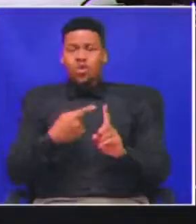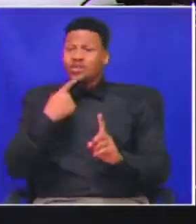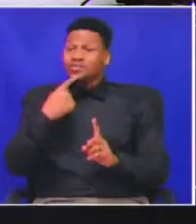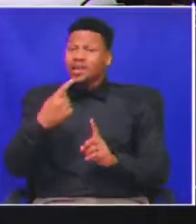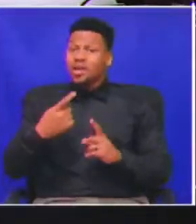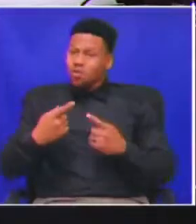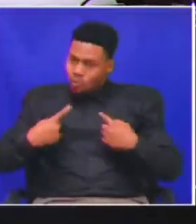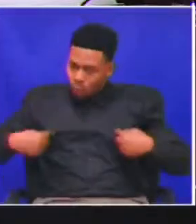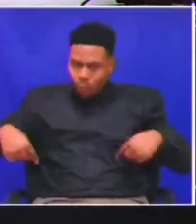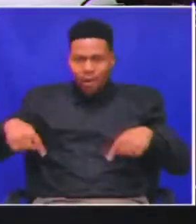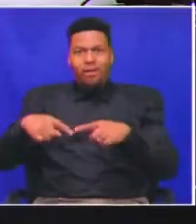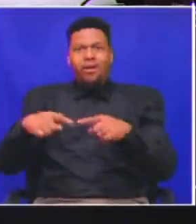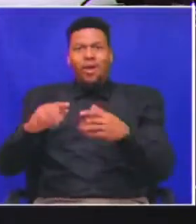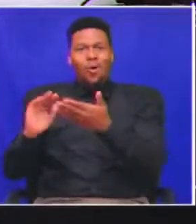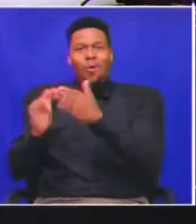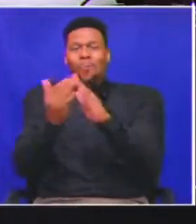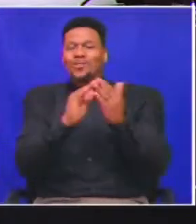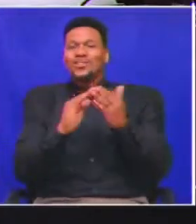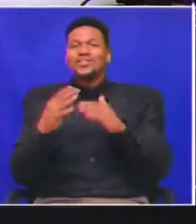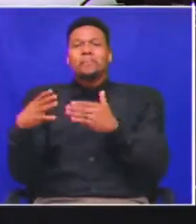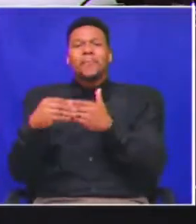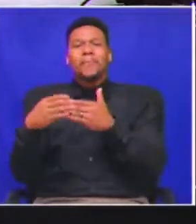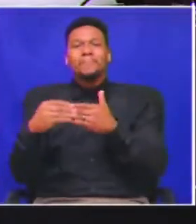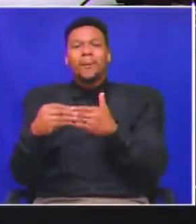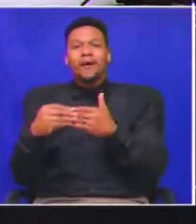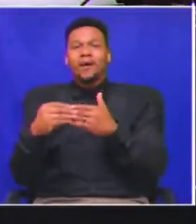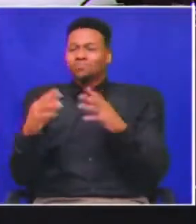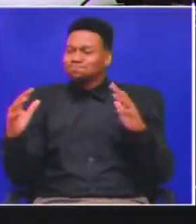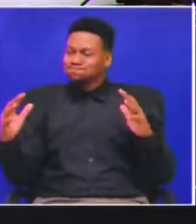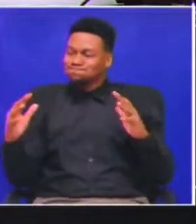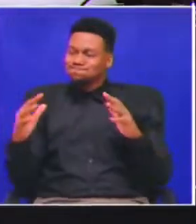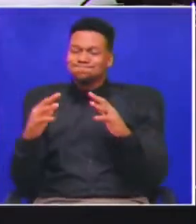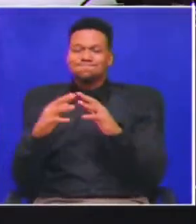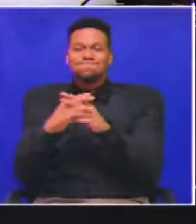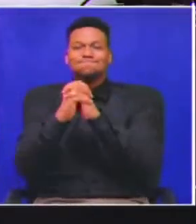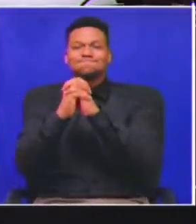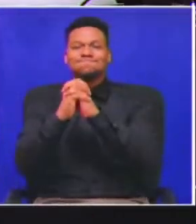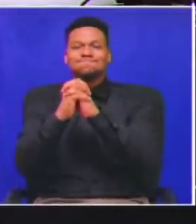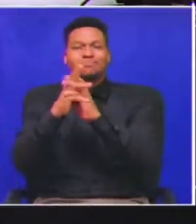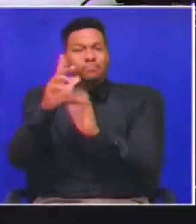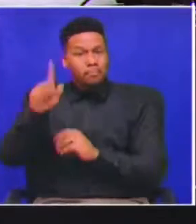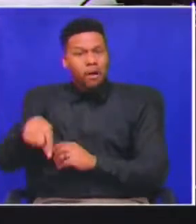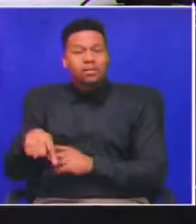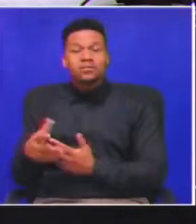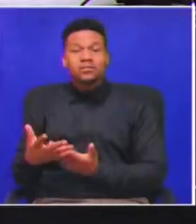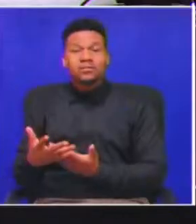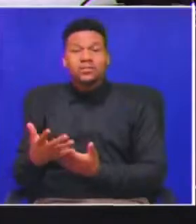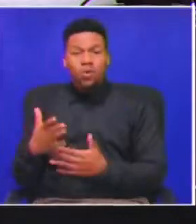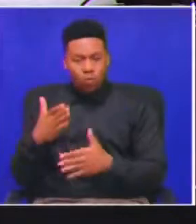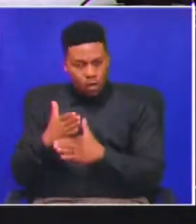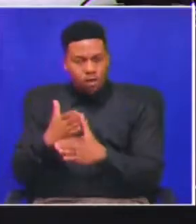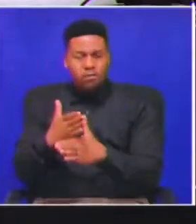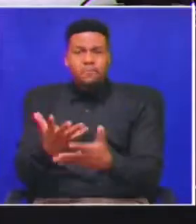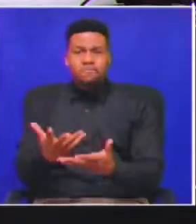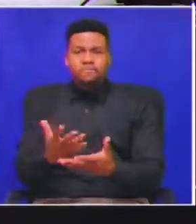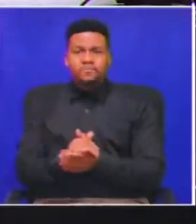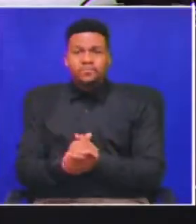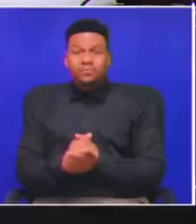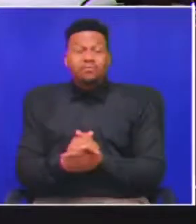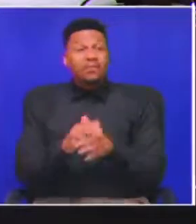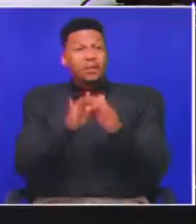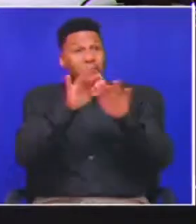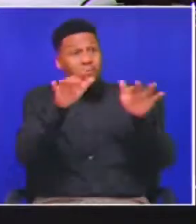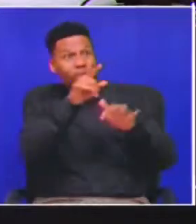community members must work together. And she was saying the people who are committing crimes are known